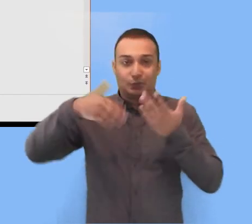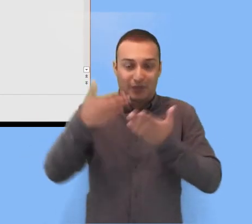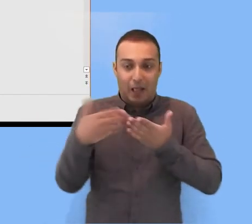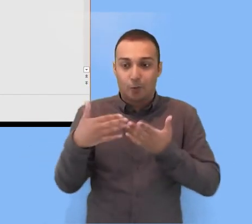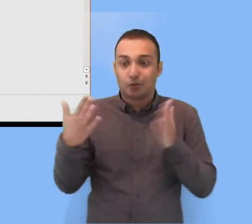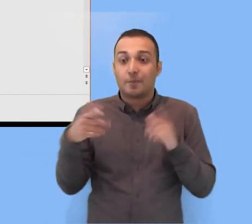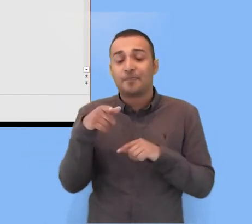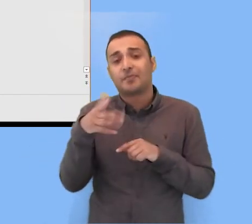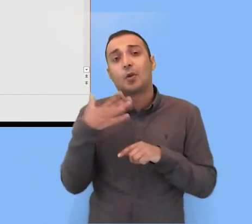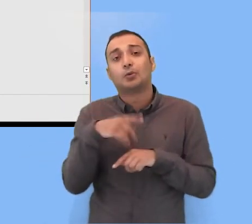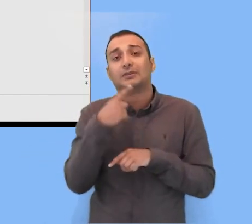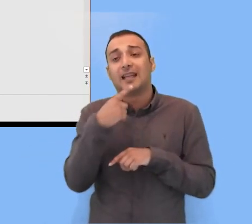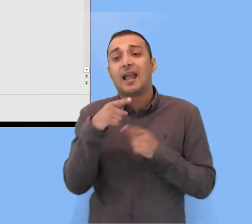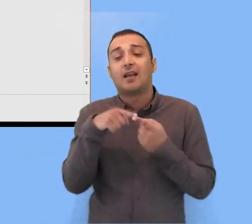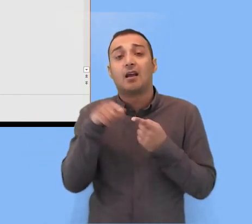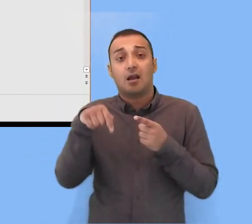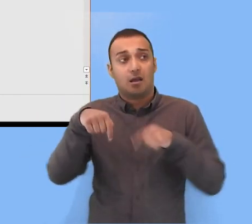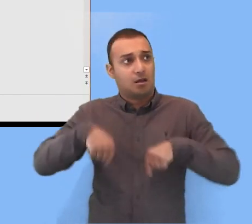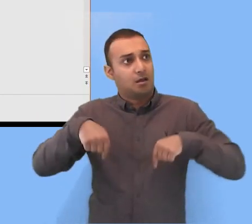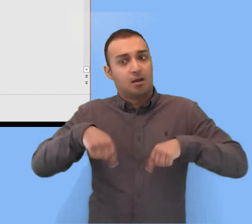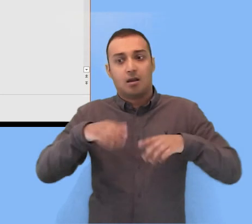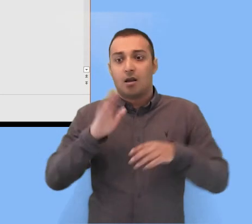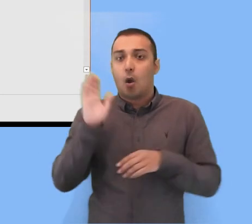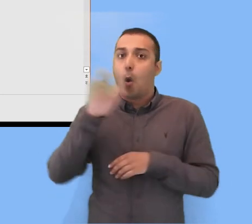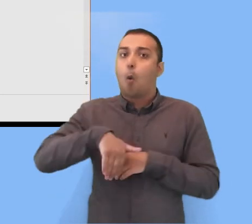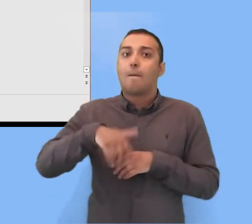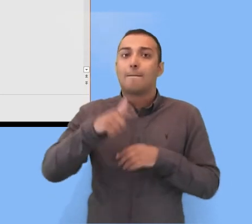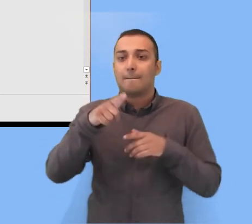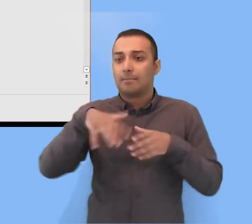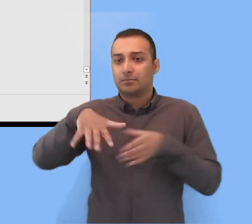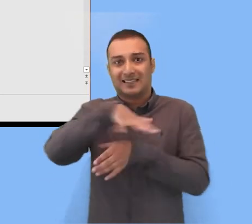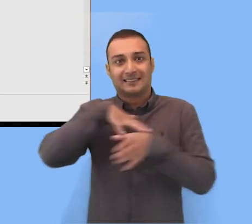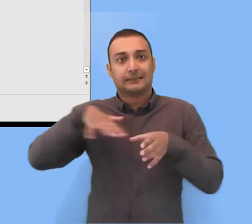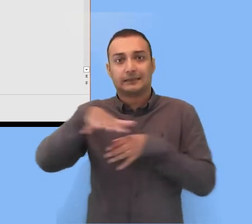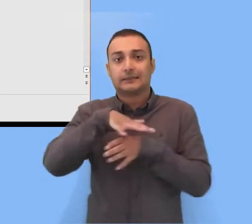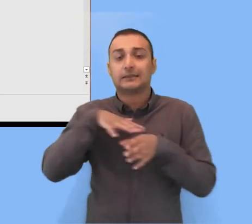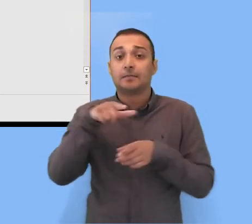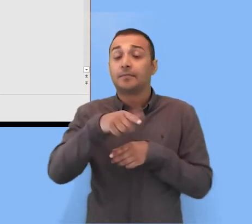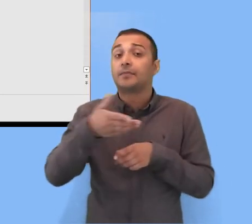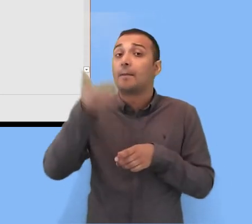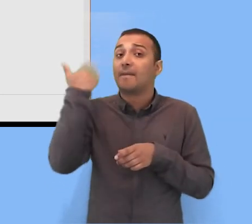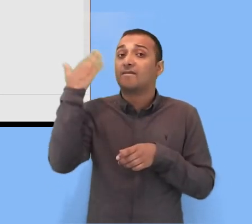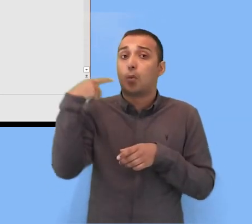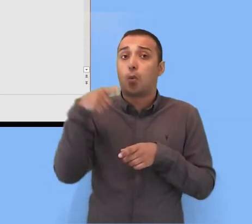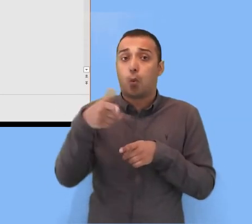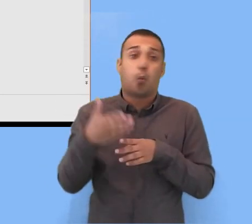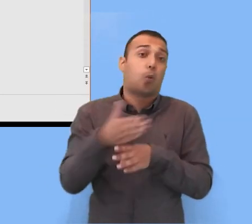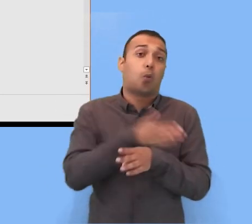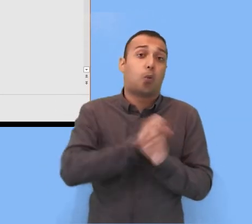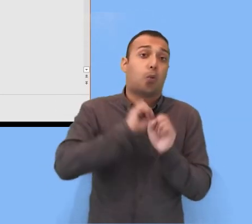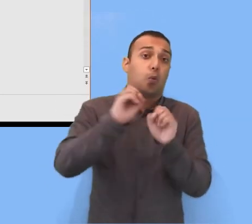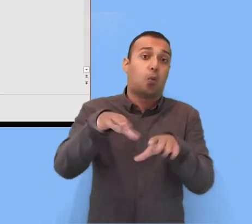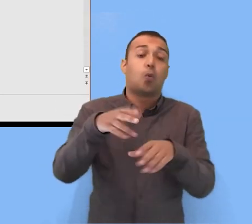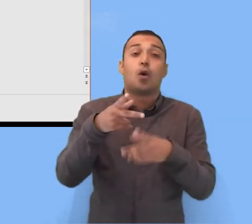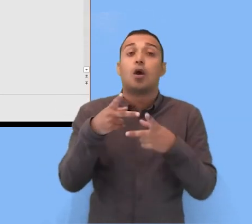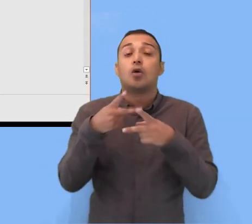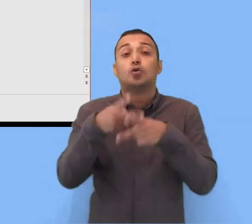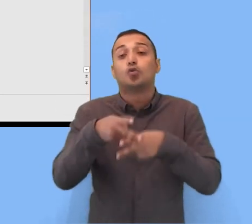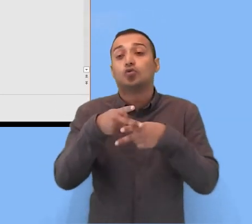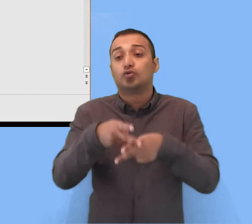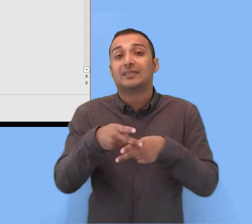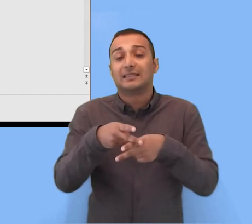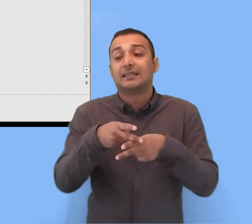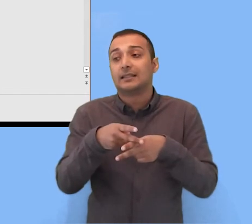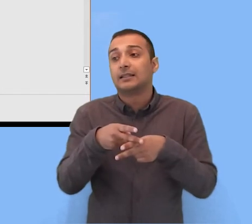tell me about was their home setting and what she used to do before nursery. So this isn't actually on your slide, but I'll